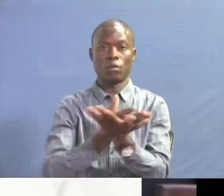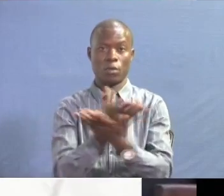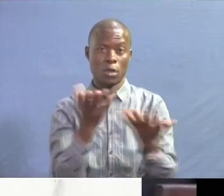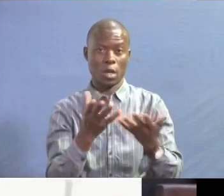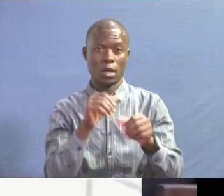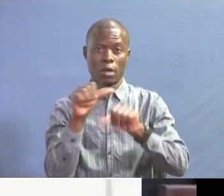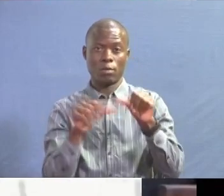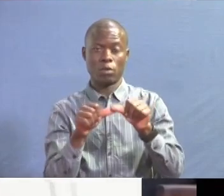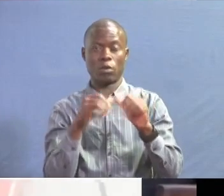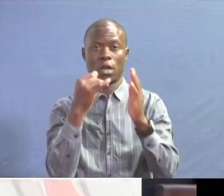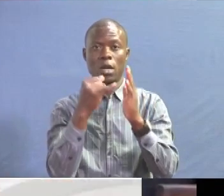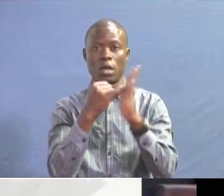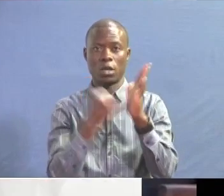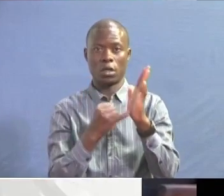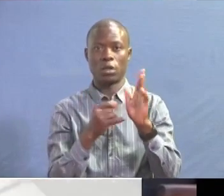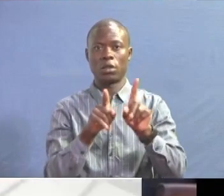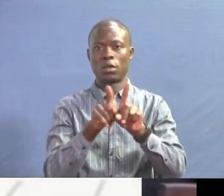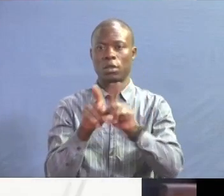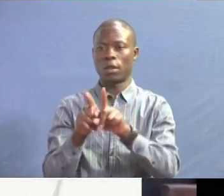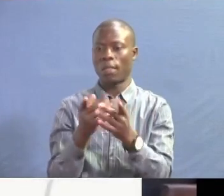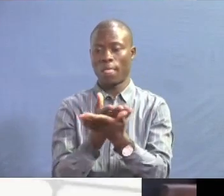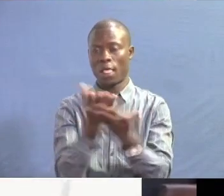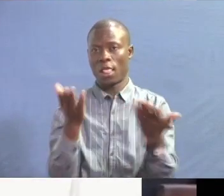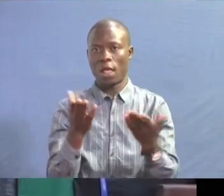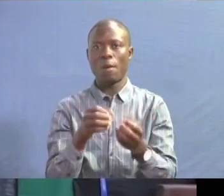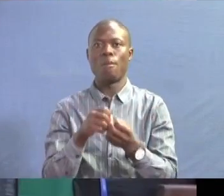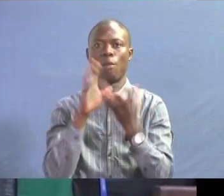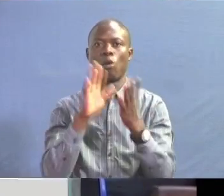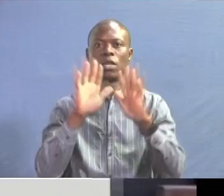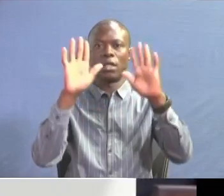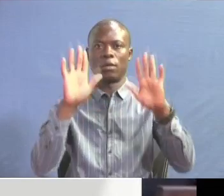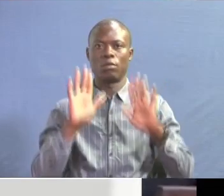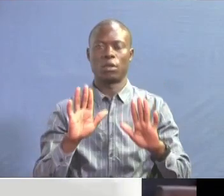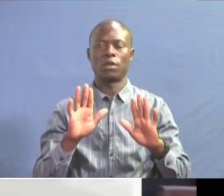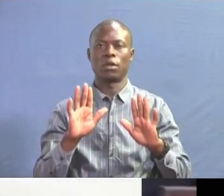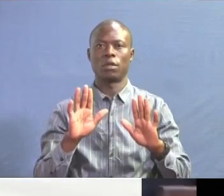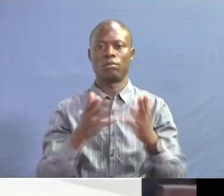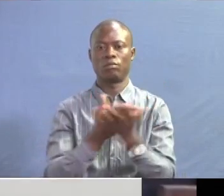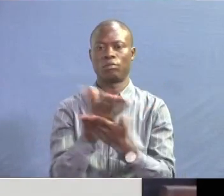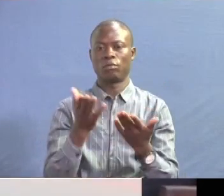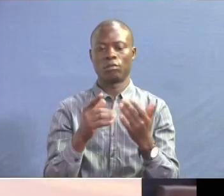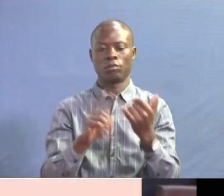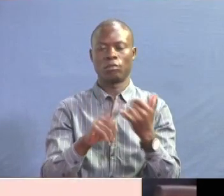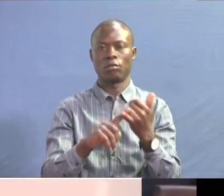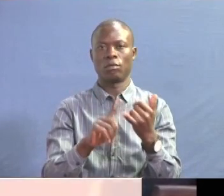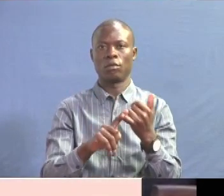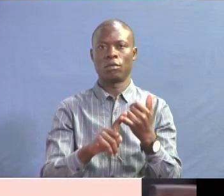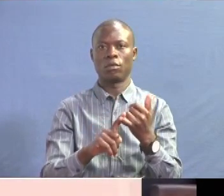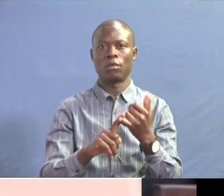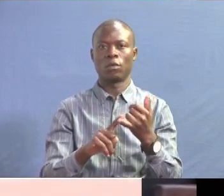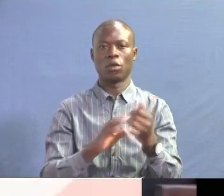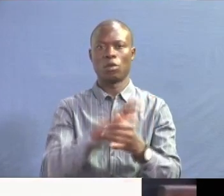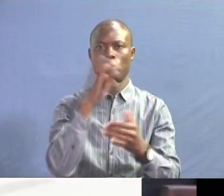tensions distract us from the more important issues, such as